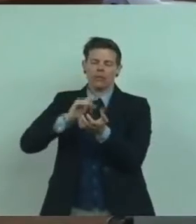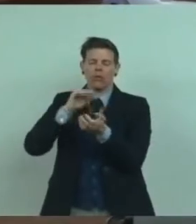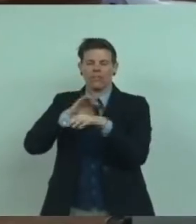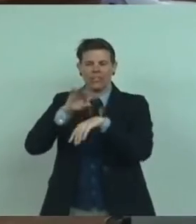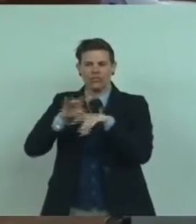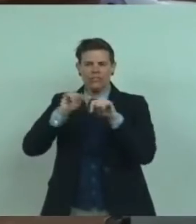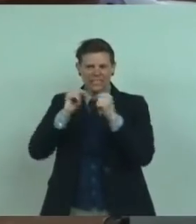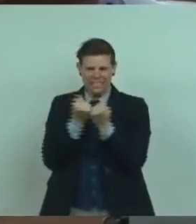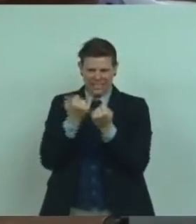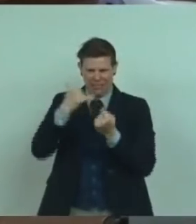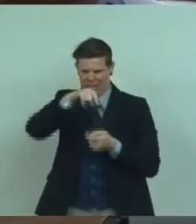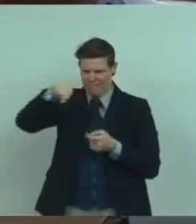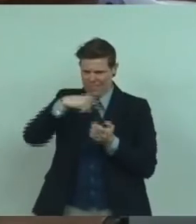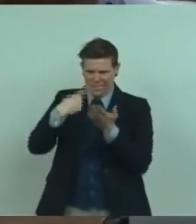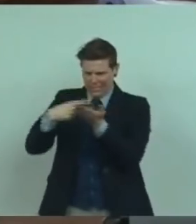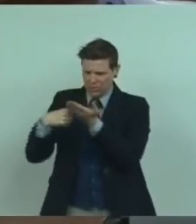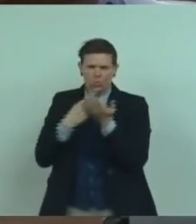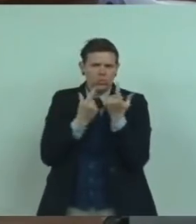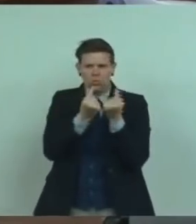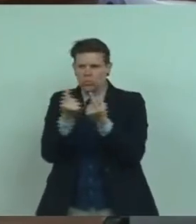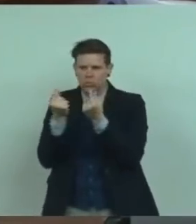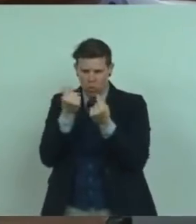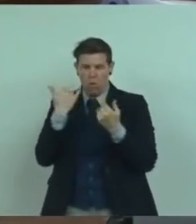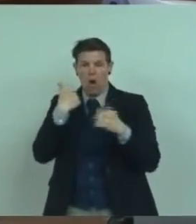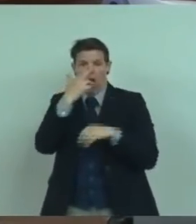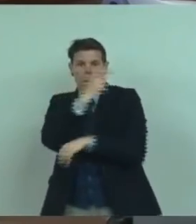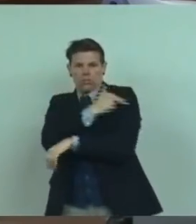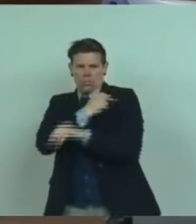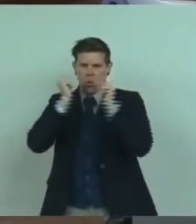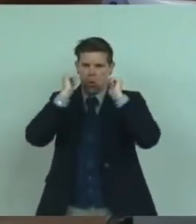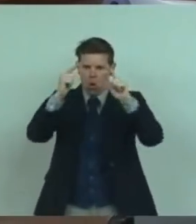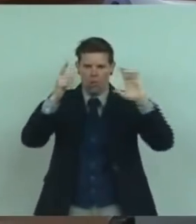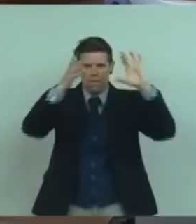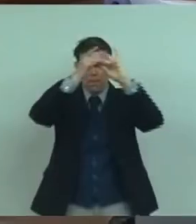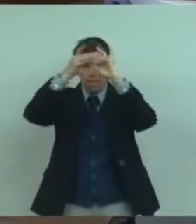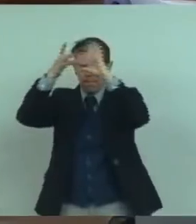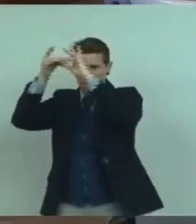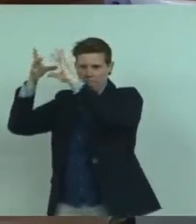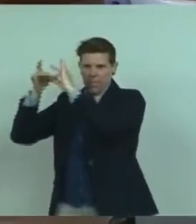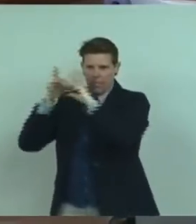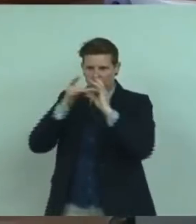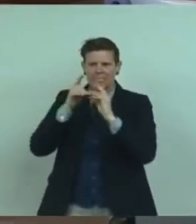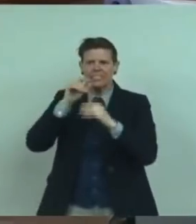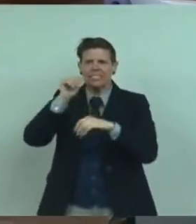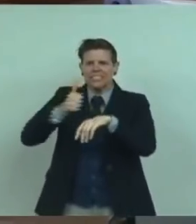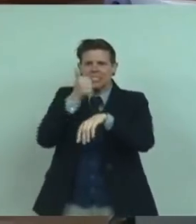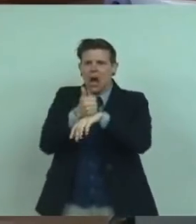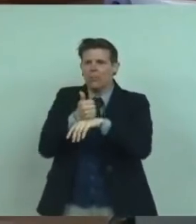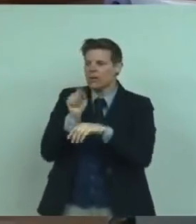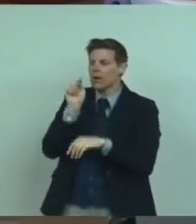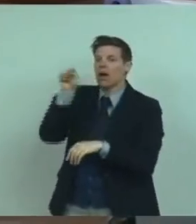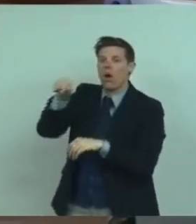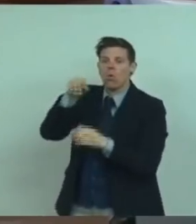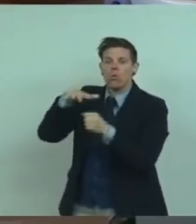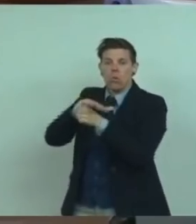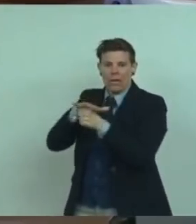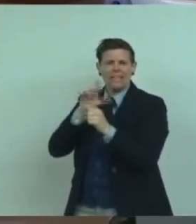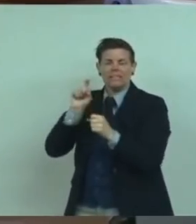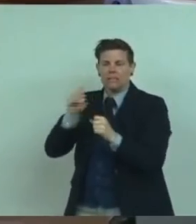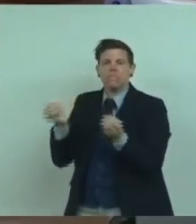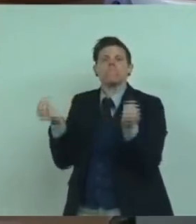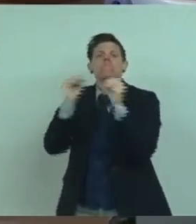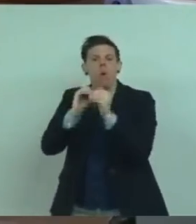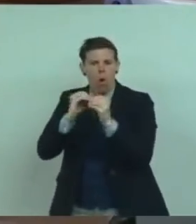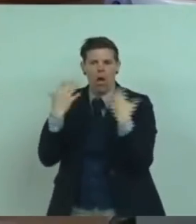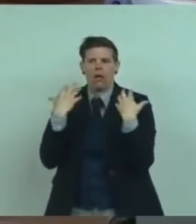to the COVID-only alternative care sites, there are several hub hospitals in Albuquerque and